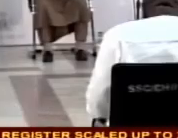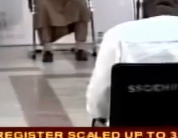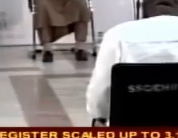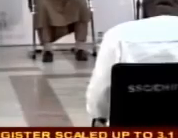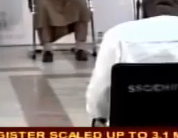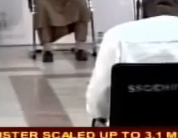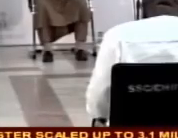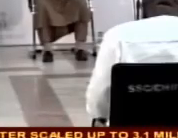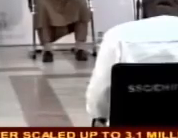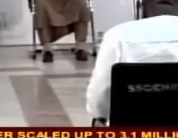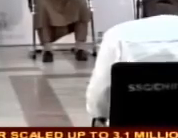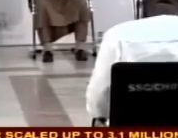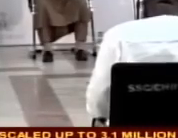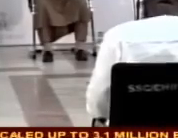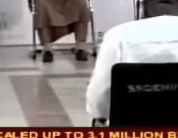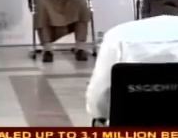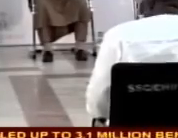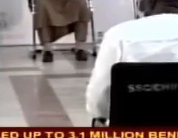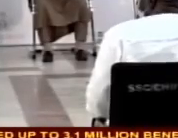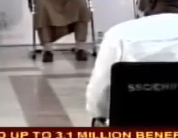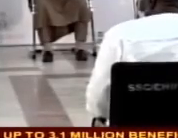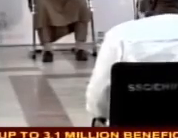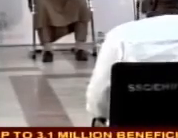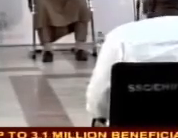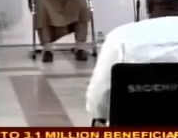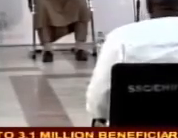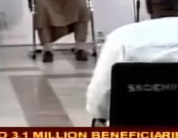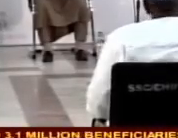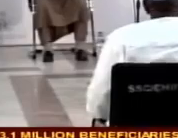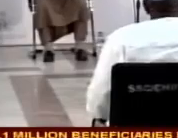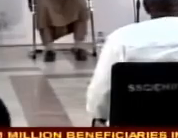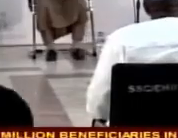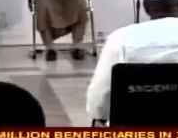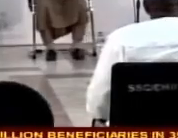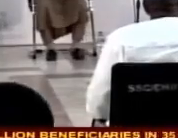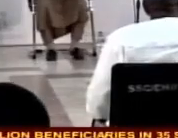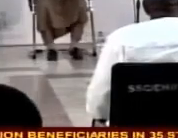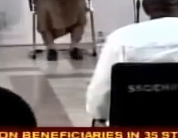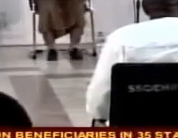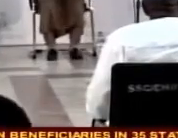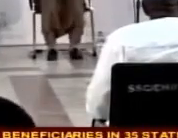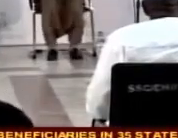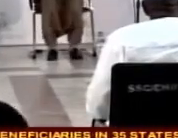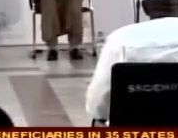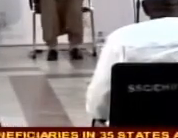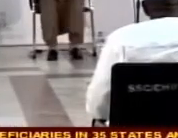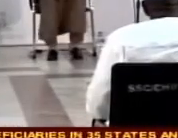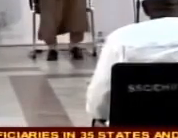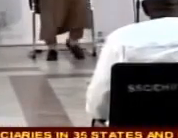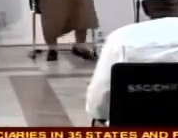the SGF. We shall begin the technical part with the Honorable Minister of Health.